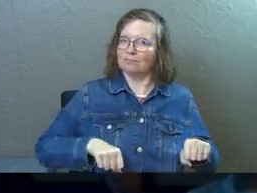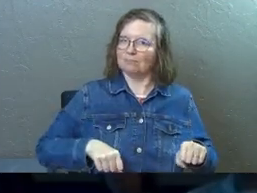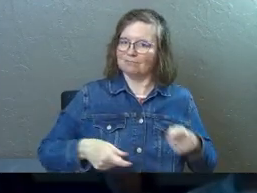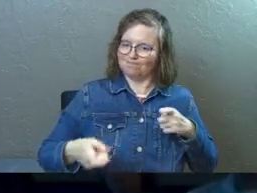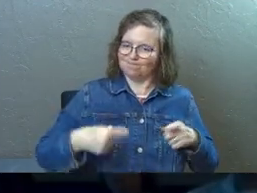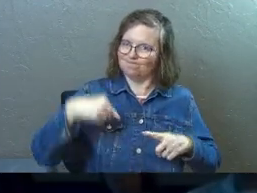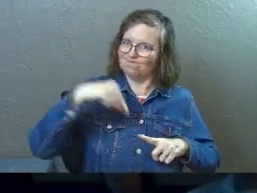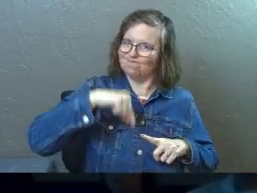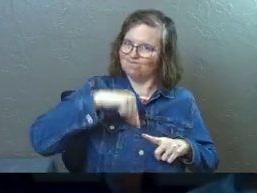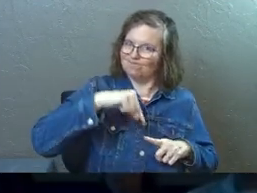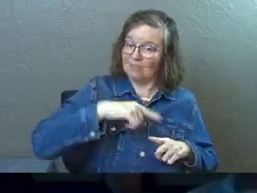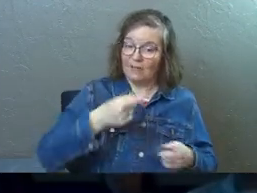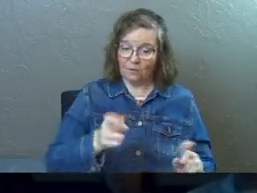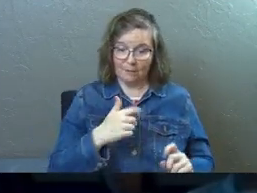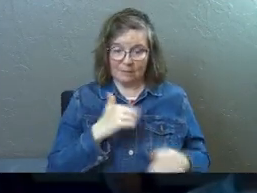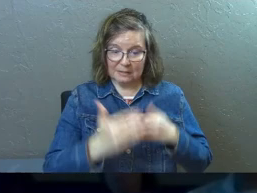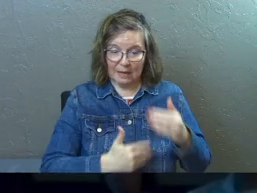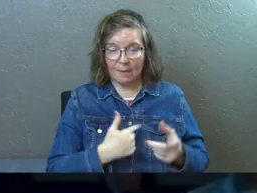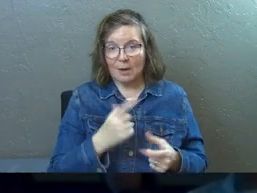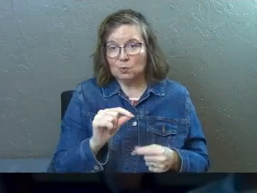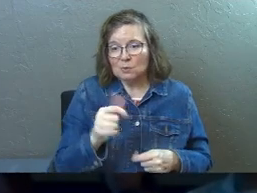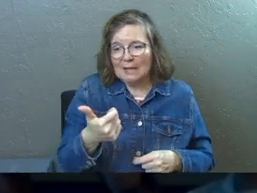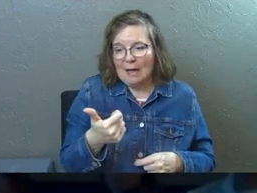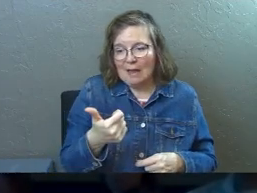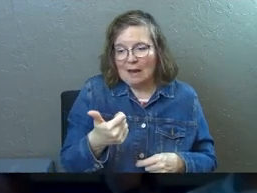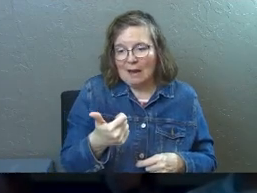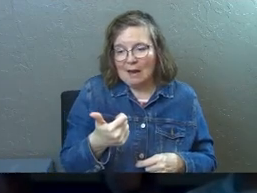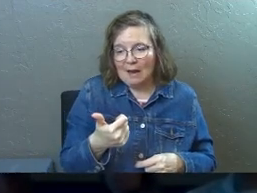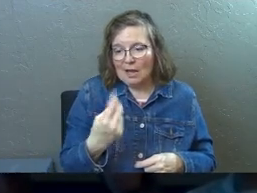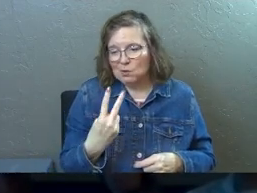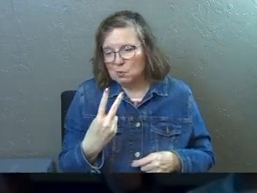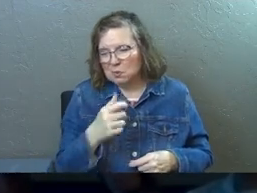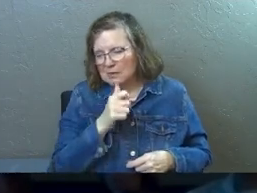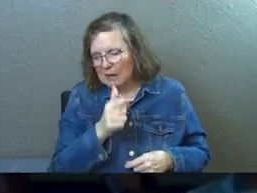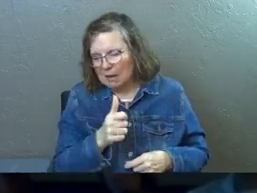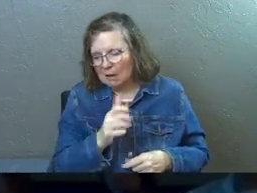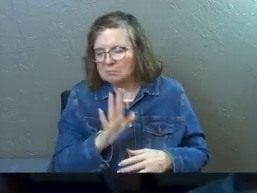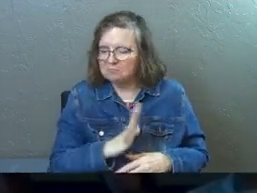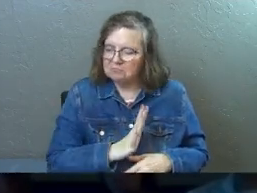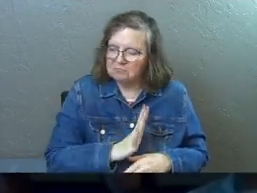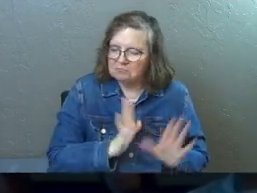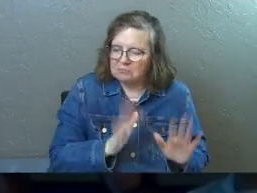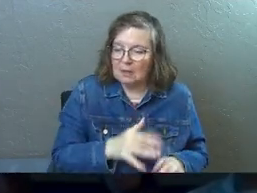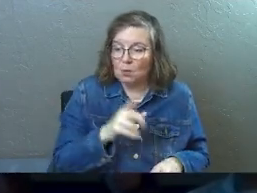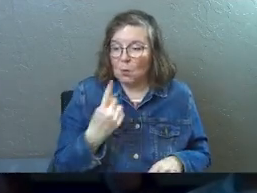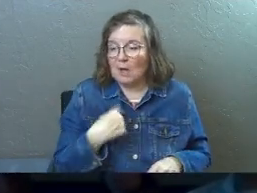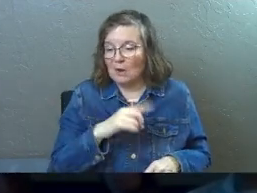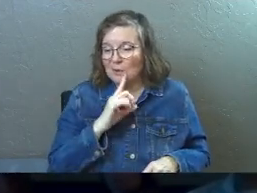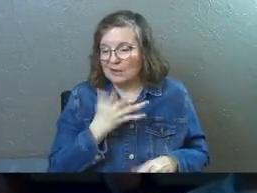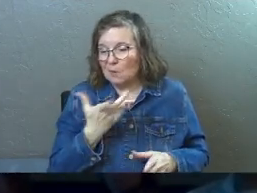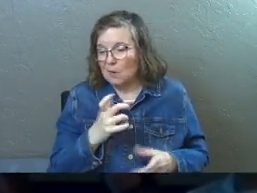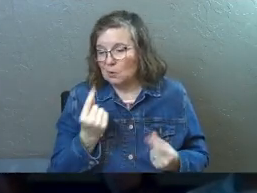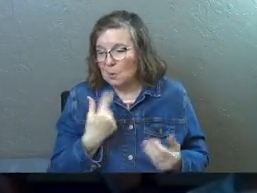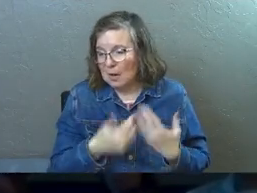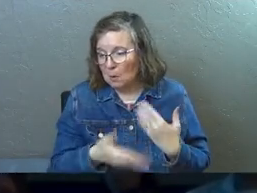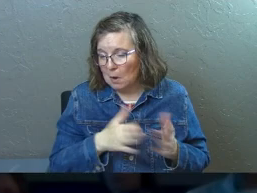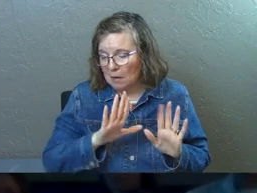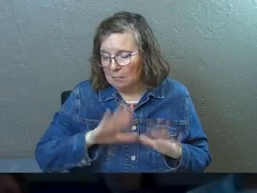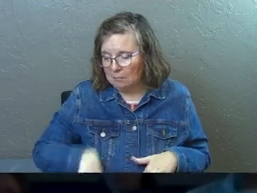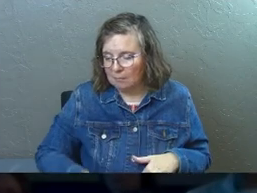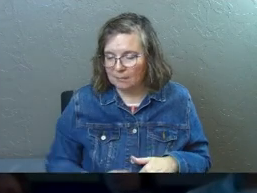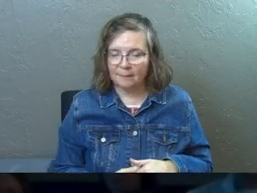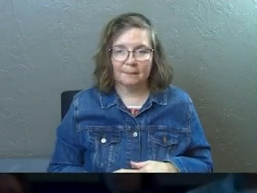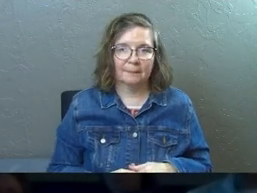Like if you give me the steps, I might do 10 of them and leave two off, but we're not going to pay attention to that because those are the ones I really didn't want to do anyway.